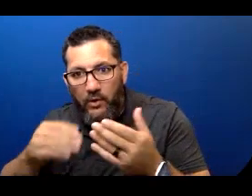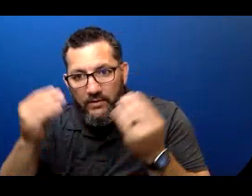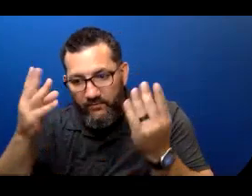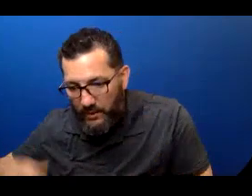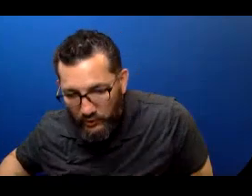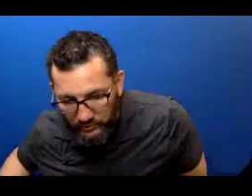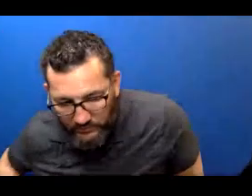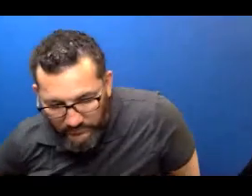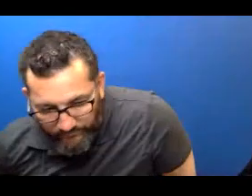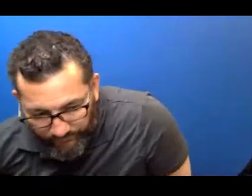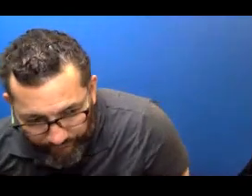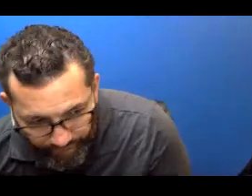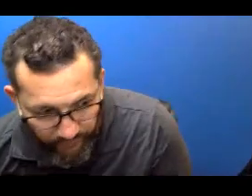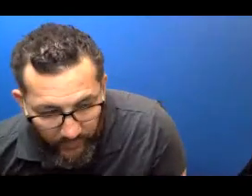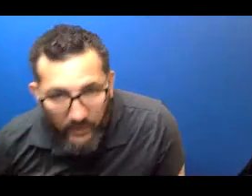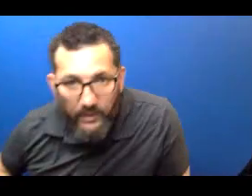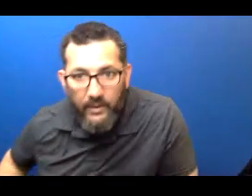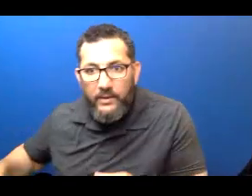there, because yeah, that's where